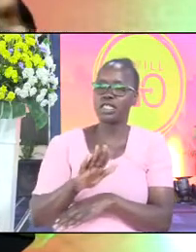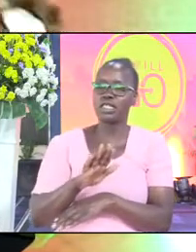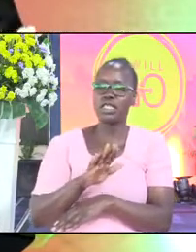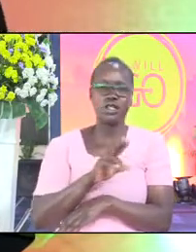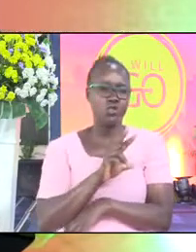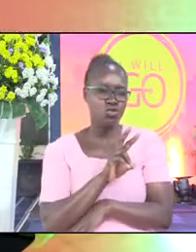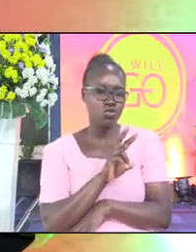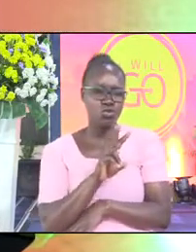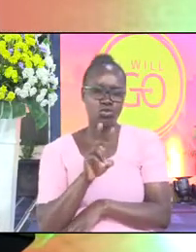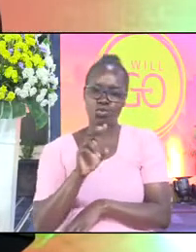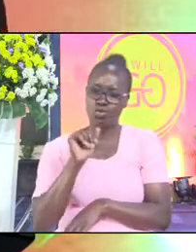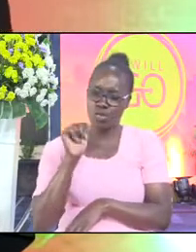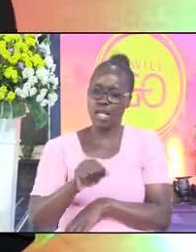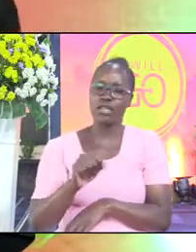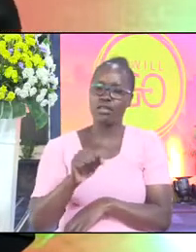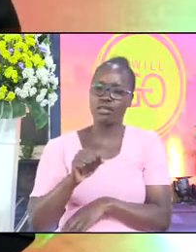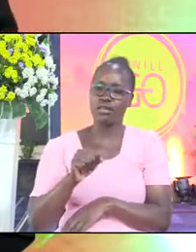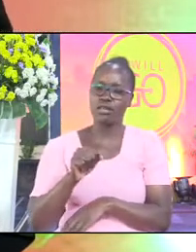can draw